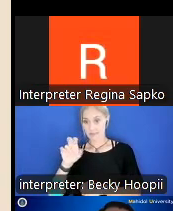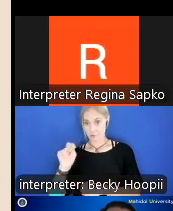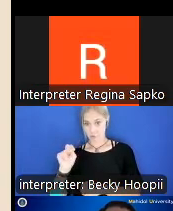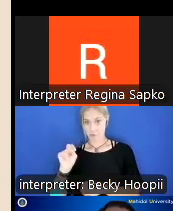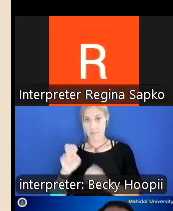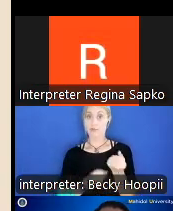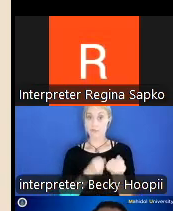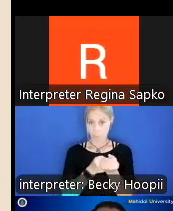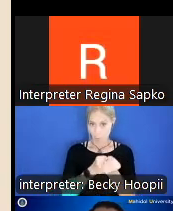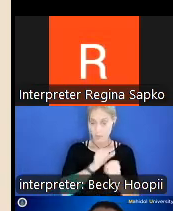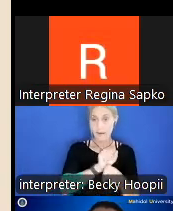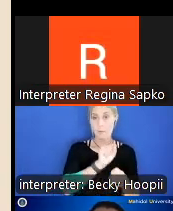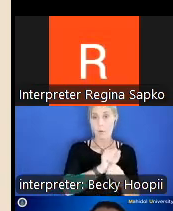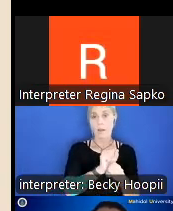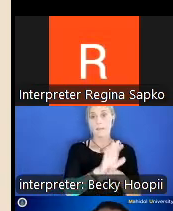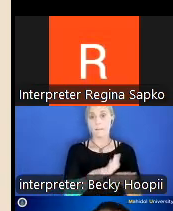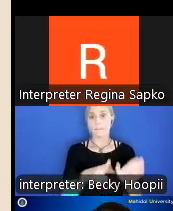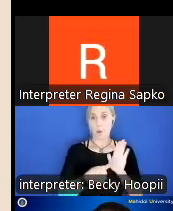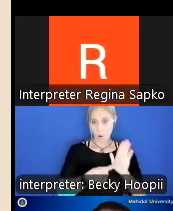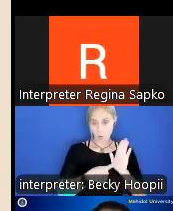and